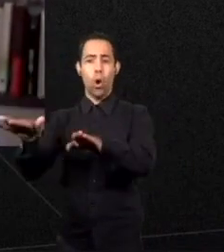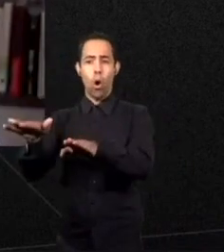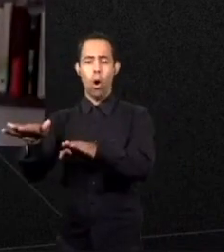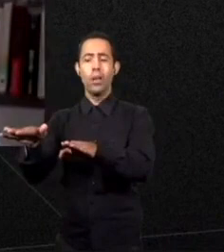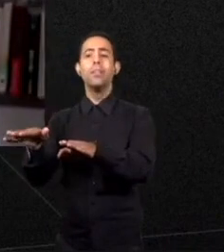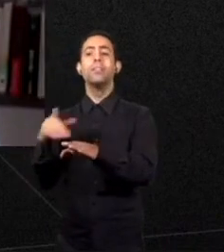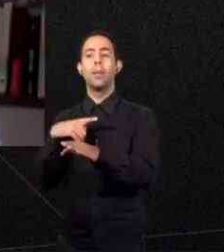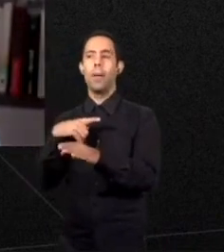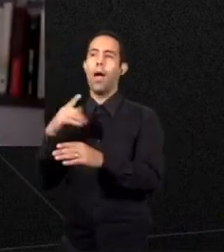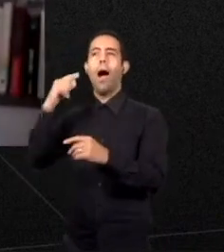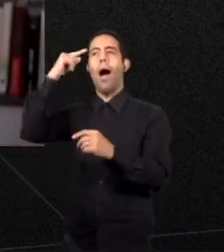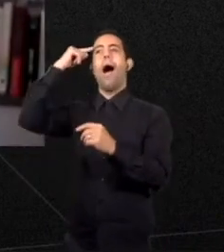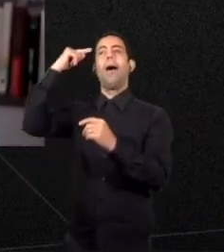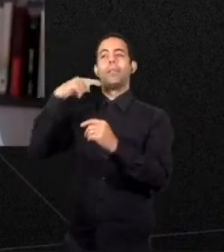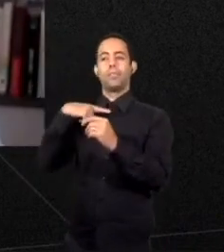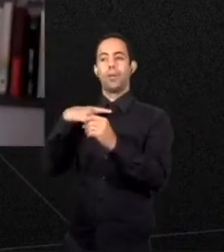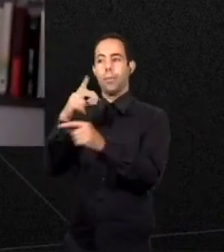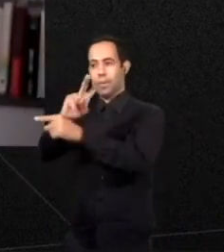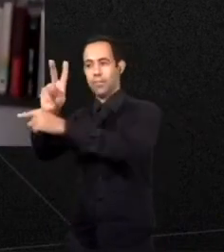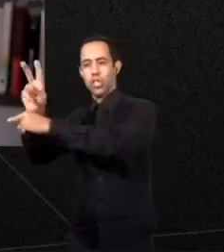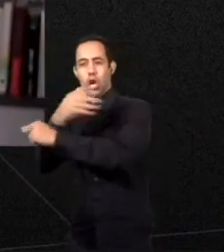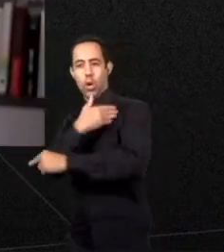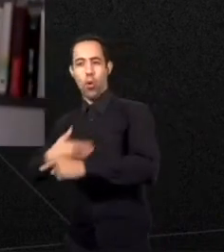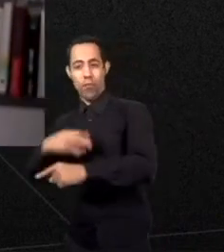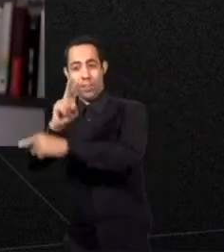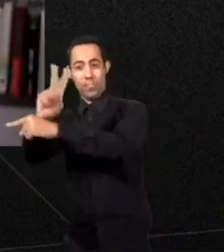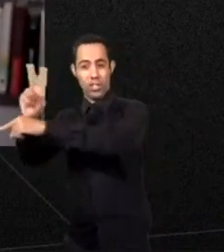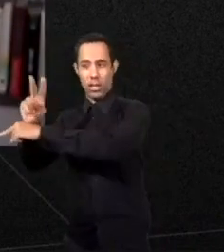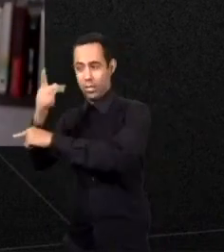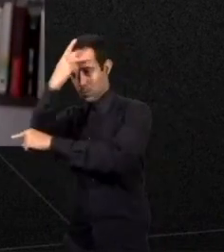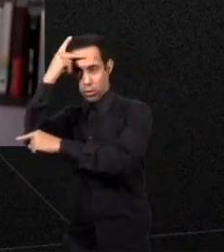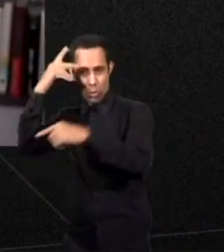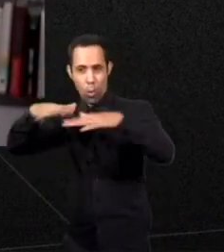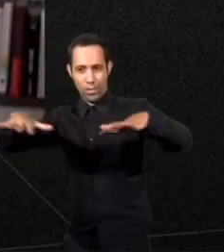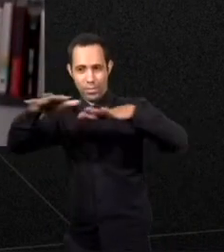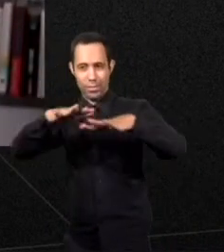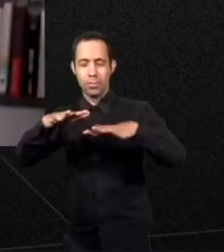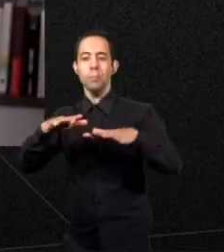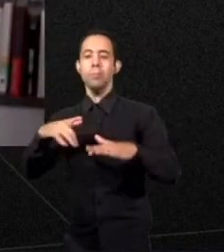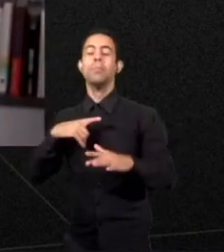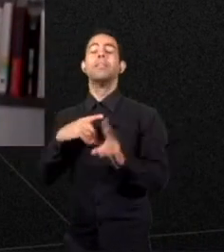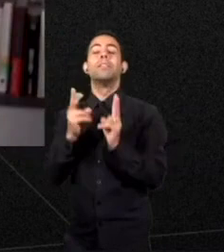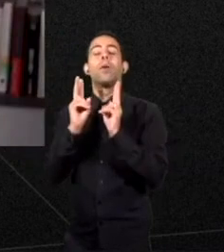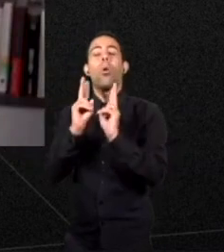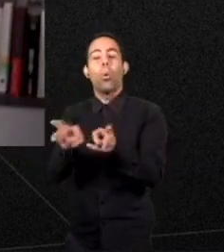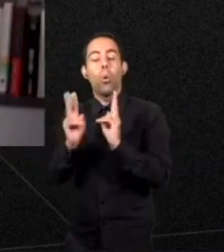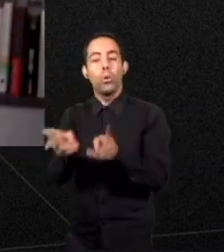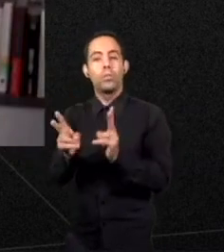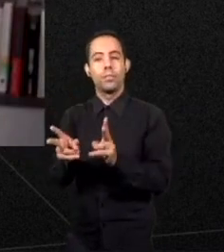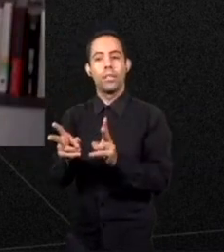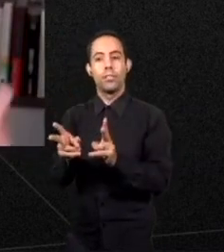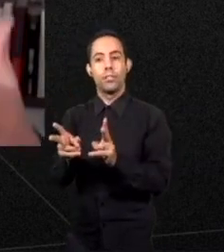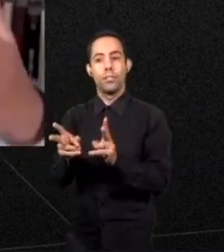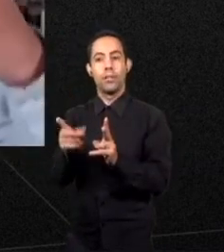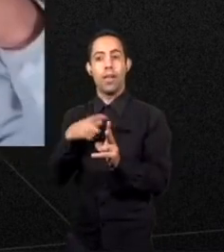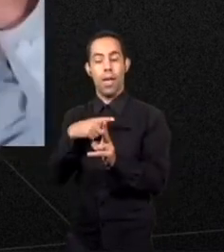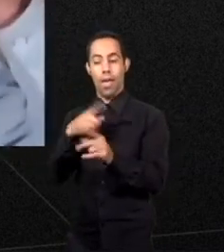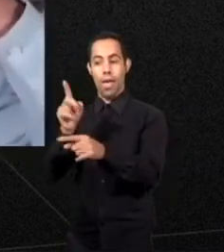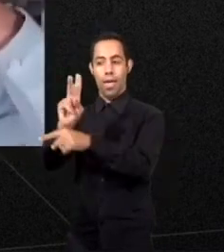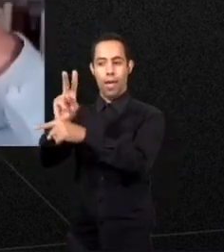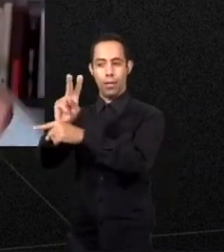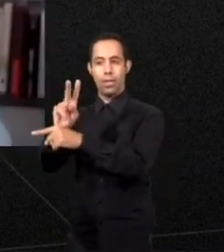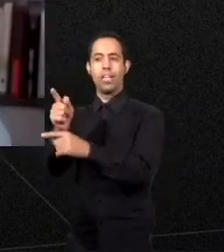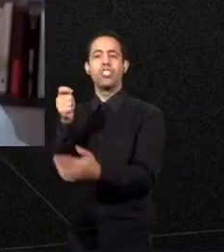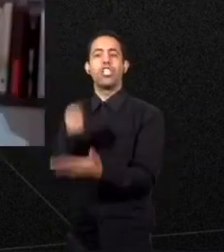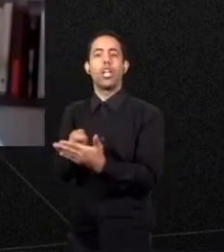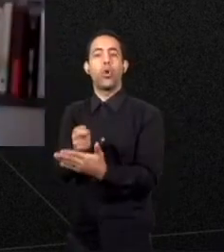big corporation monitoring us, that's the road to dictatorship. So, okay, you collect more information